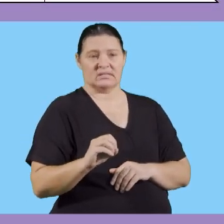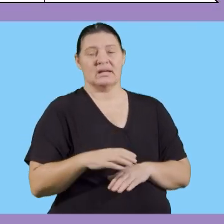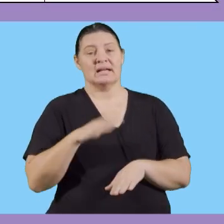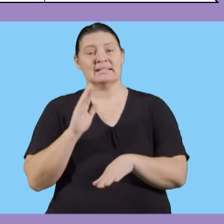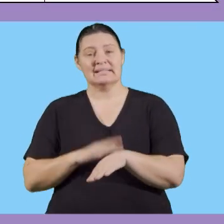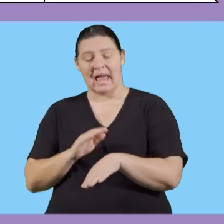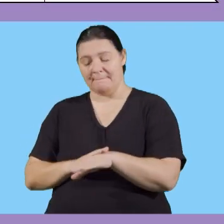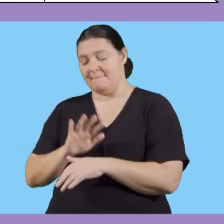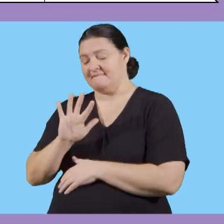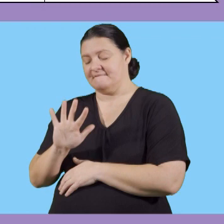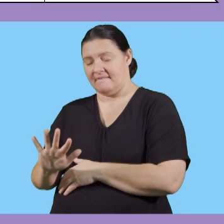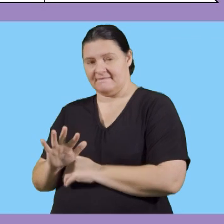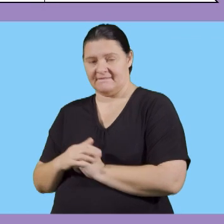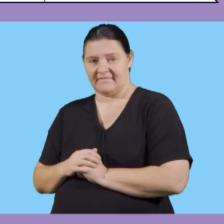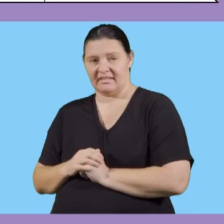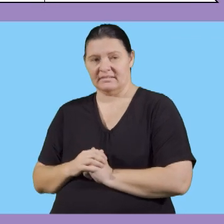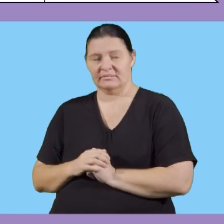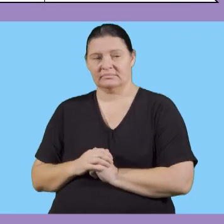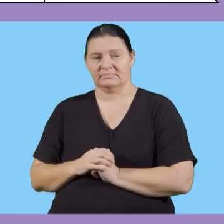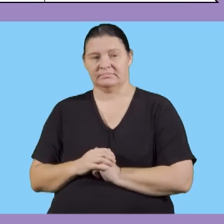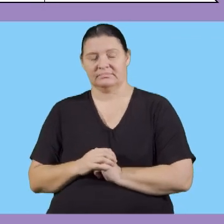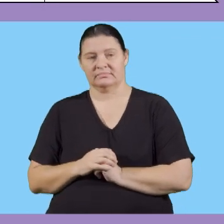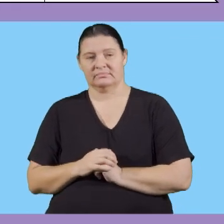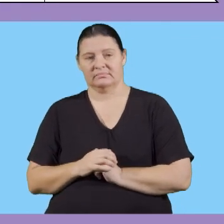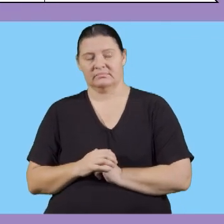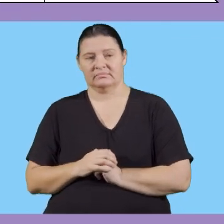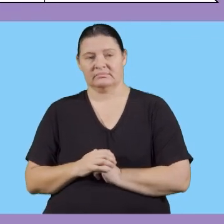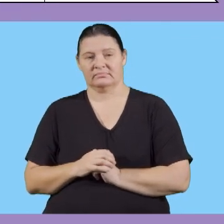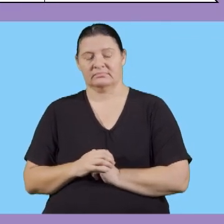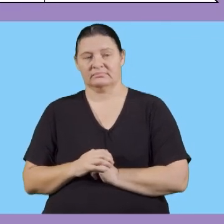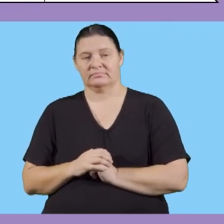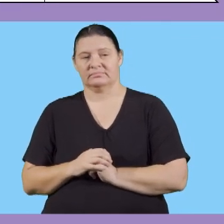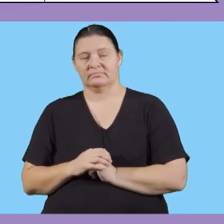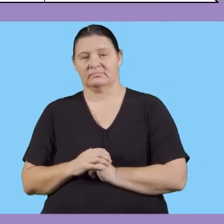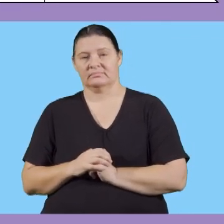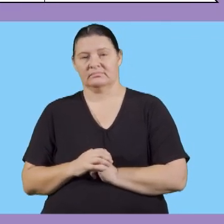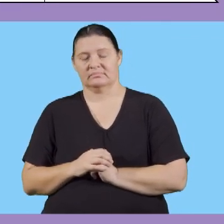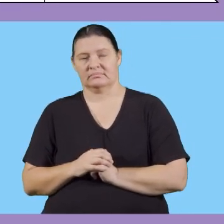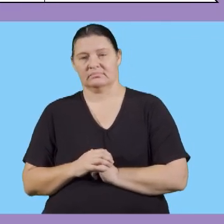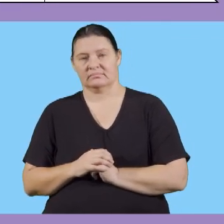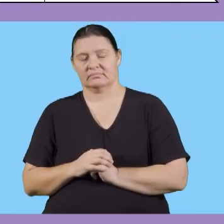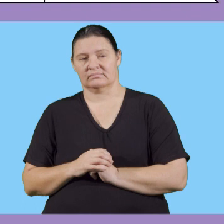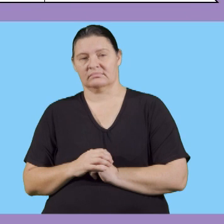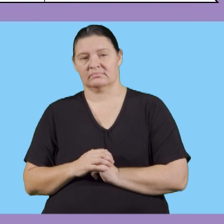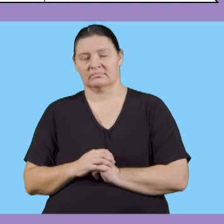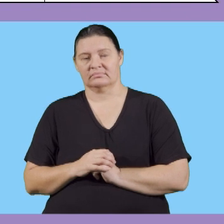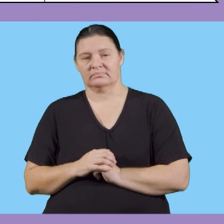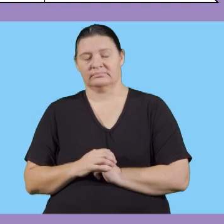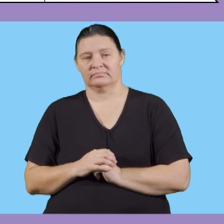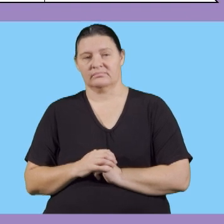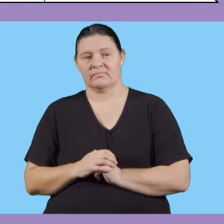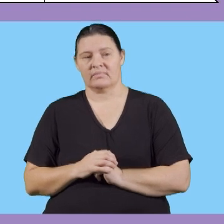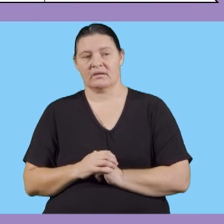100 kilometers per hour, and we are multiplying that by the time, which is our 5